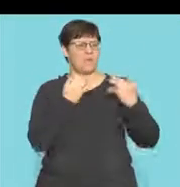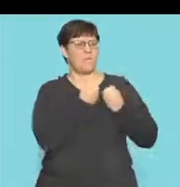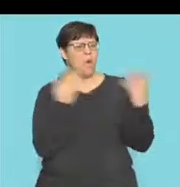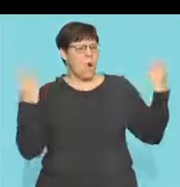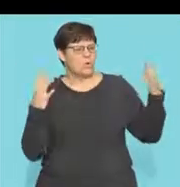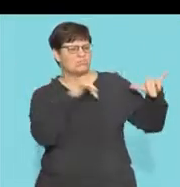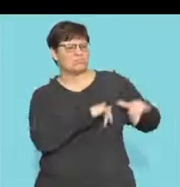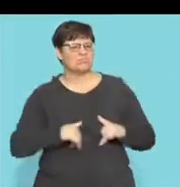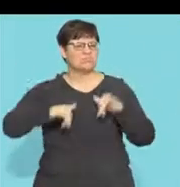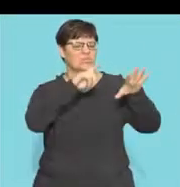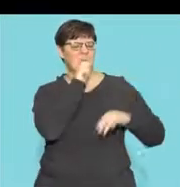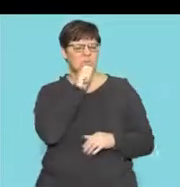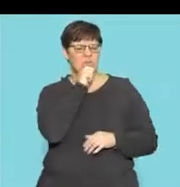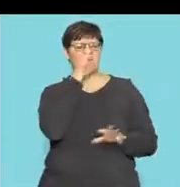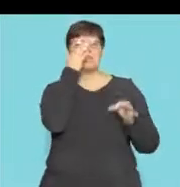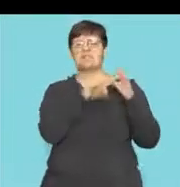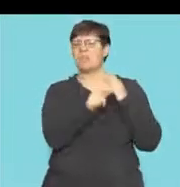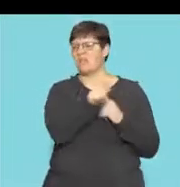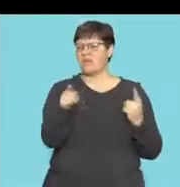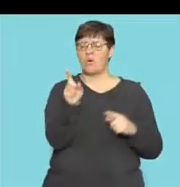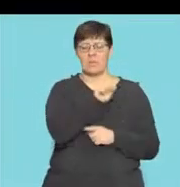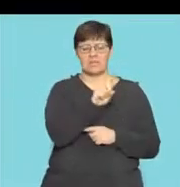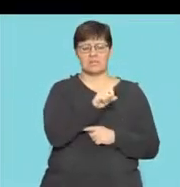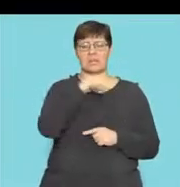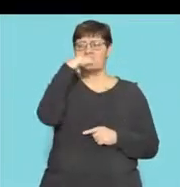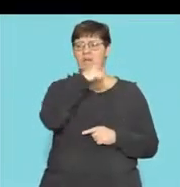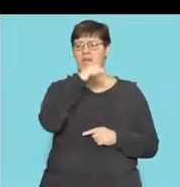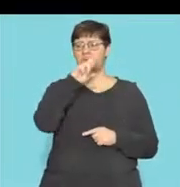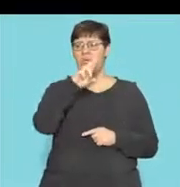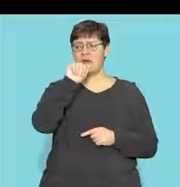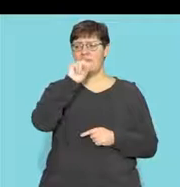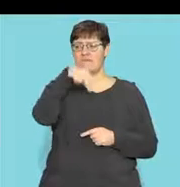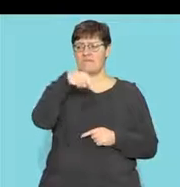for simple stuff is the graphite